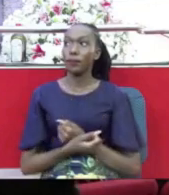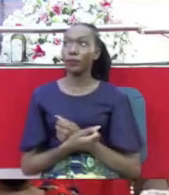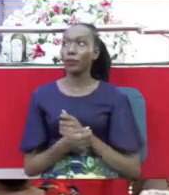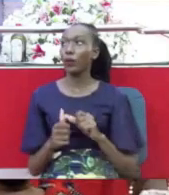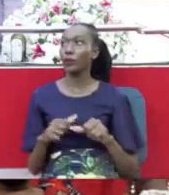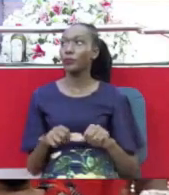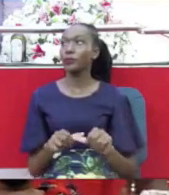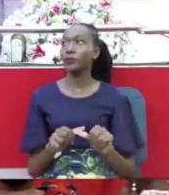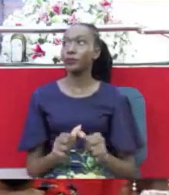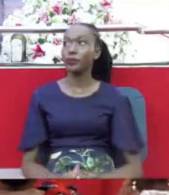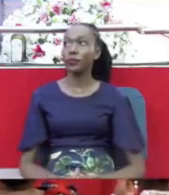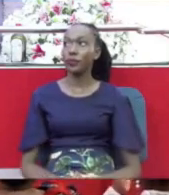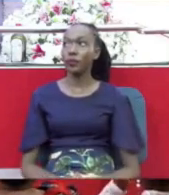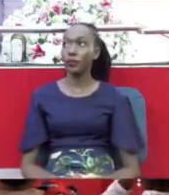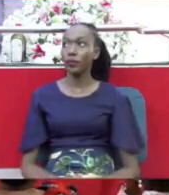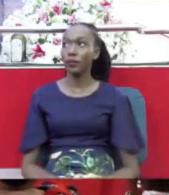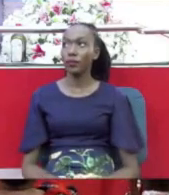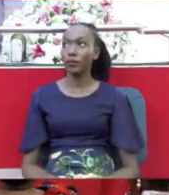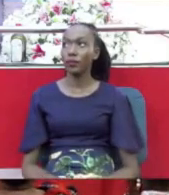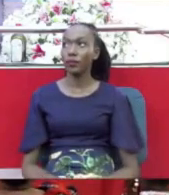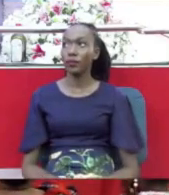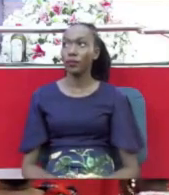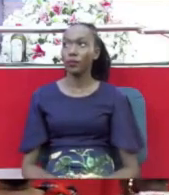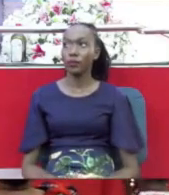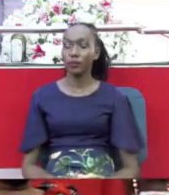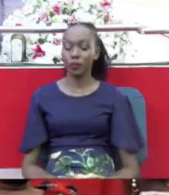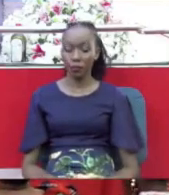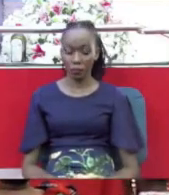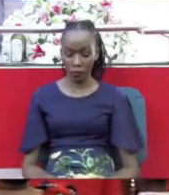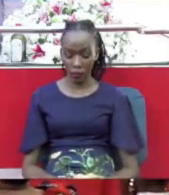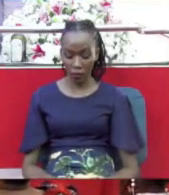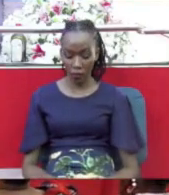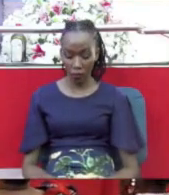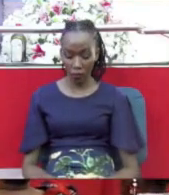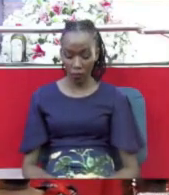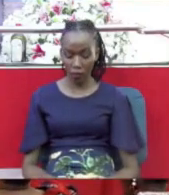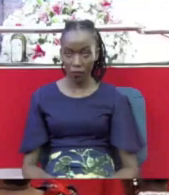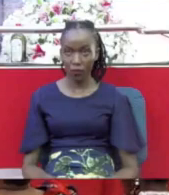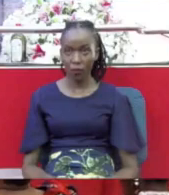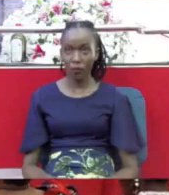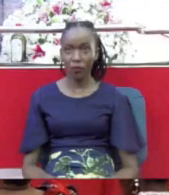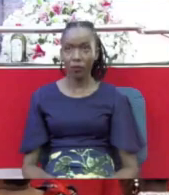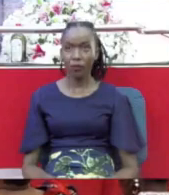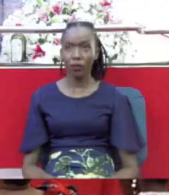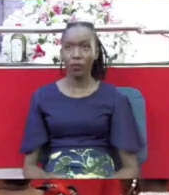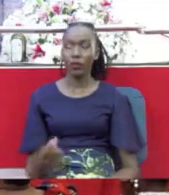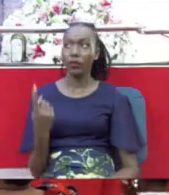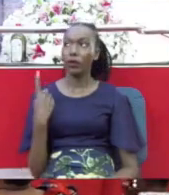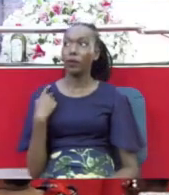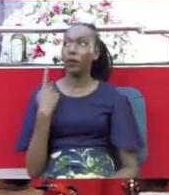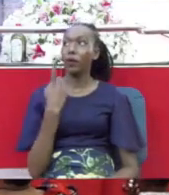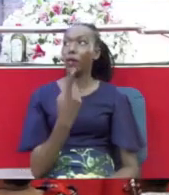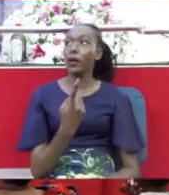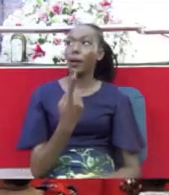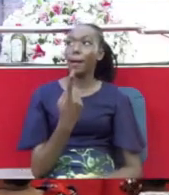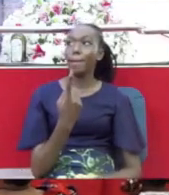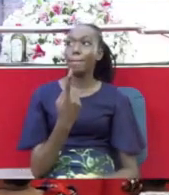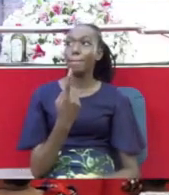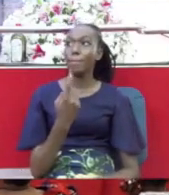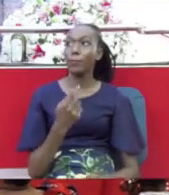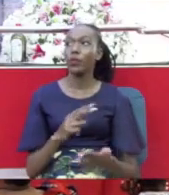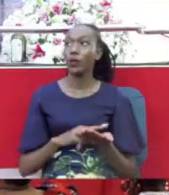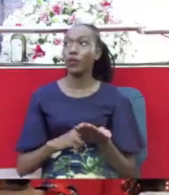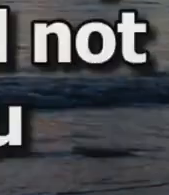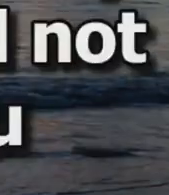Yenu utafiti mdogo tu tuendelee. We will come back to the second one. Tutakuja kwa ya pili. Consequences. The first one is in verse 11. Mstari